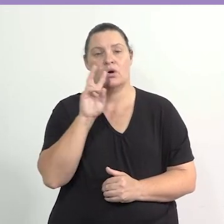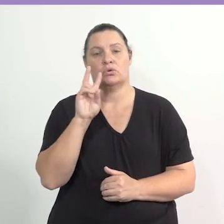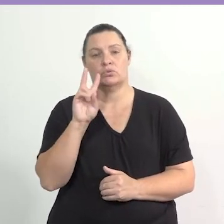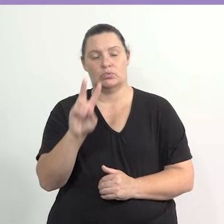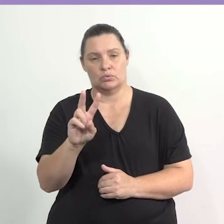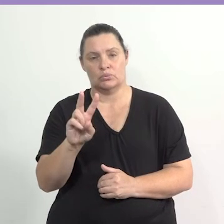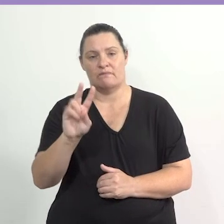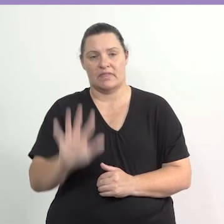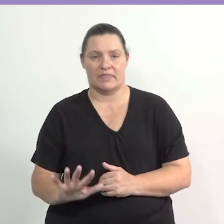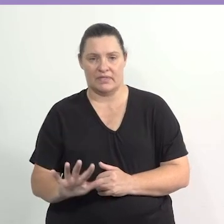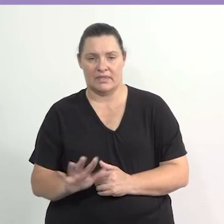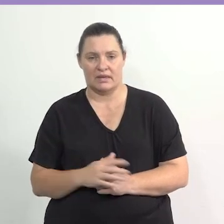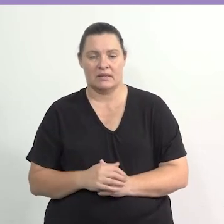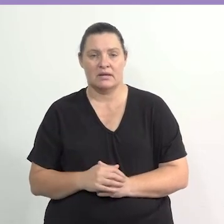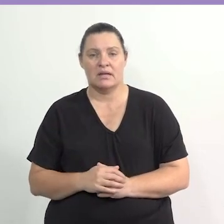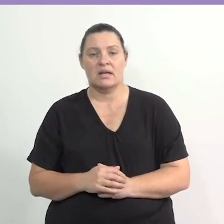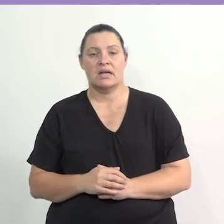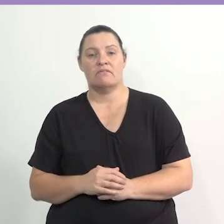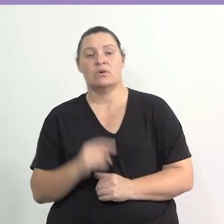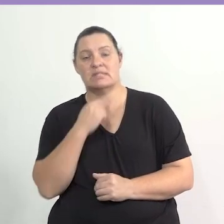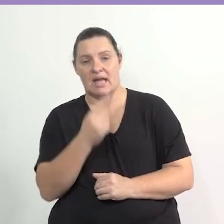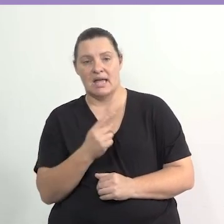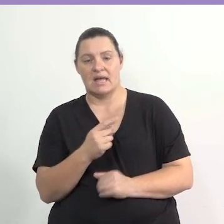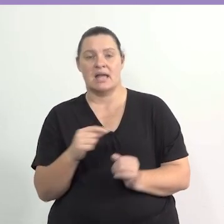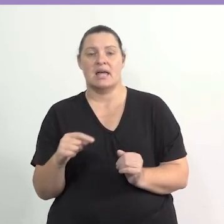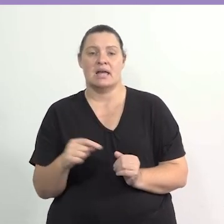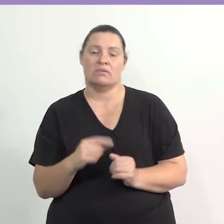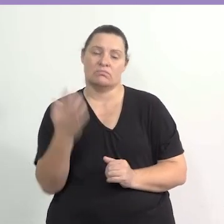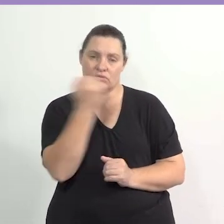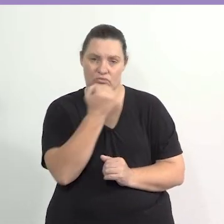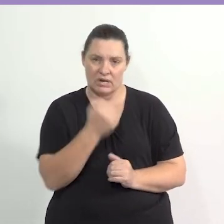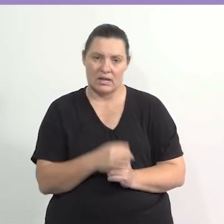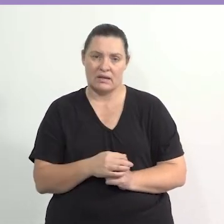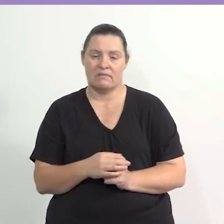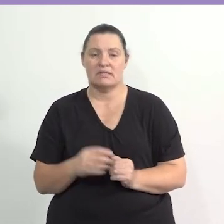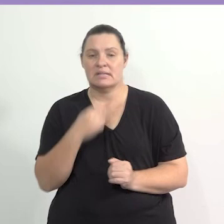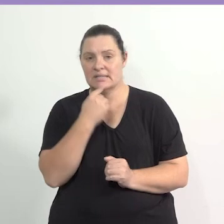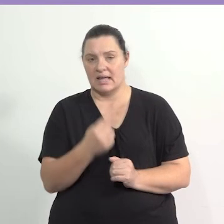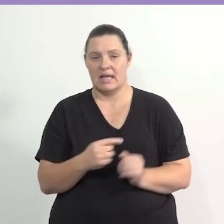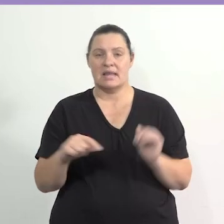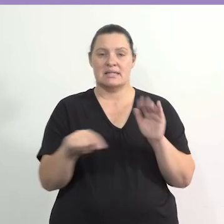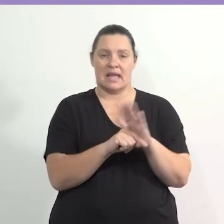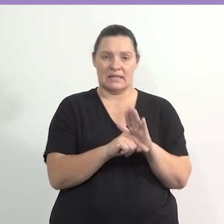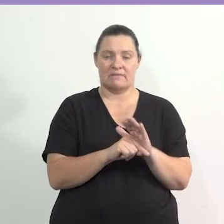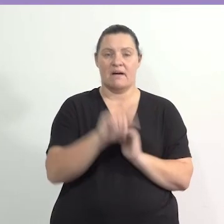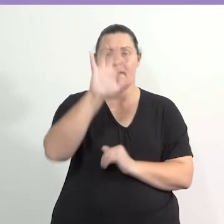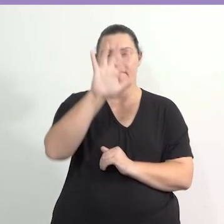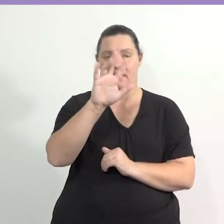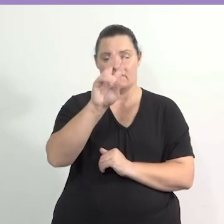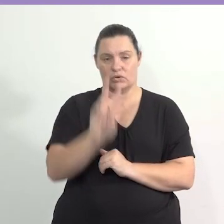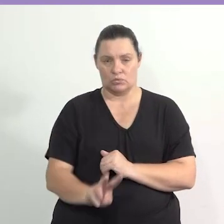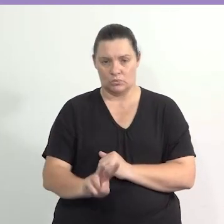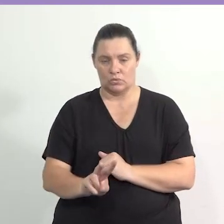is 2/5. And if I say negative there. If I say negative